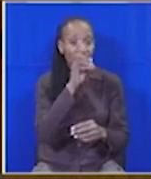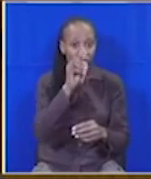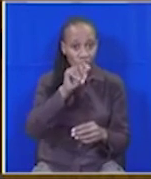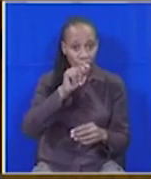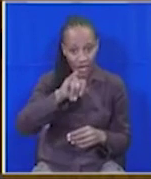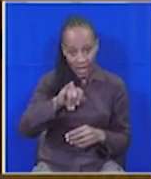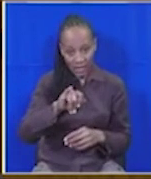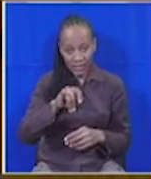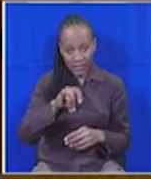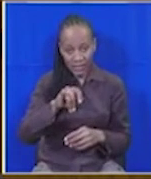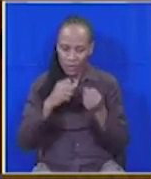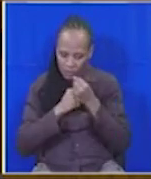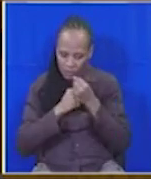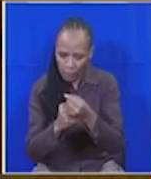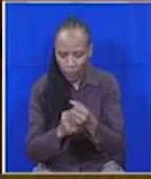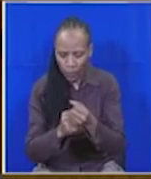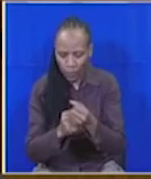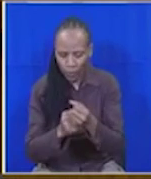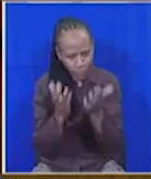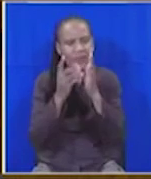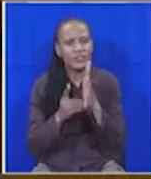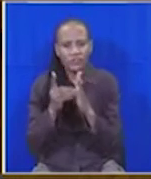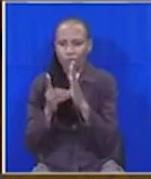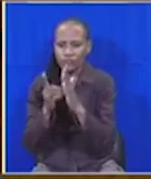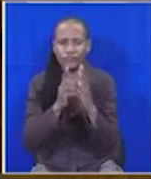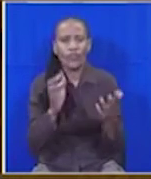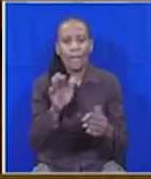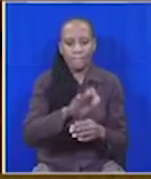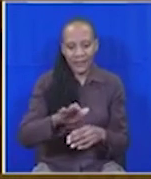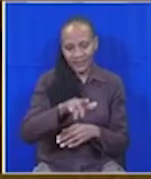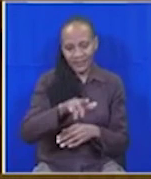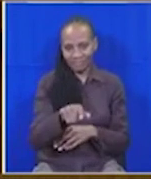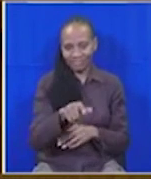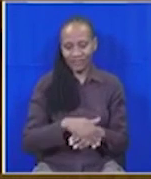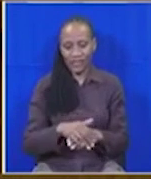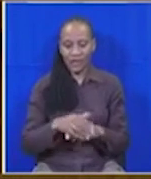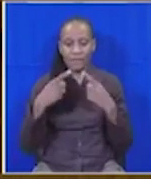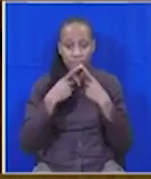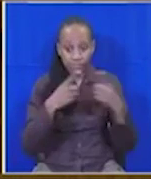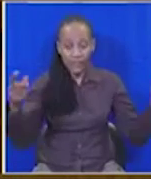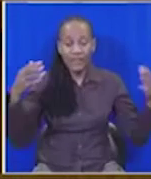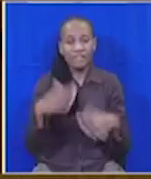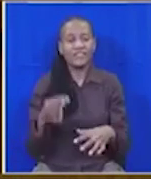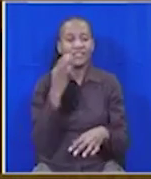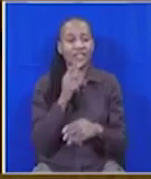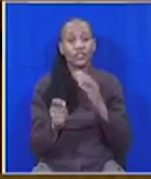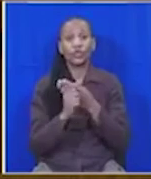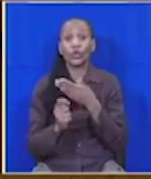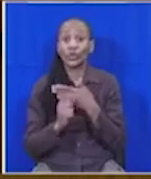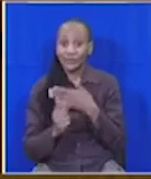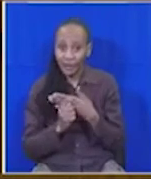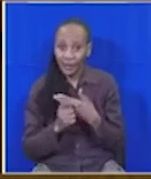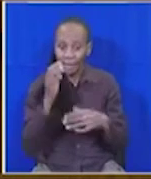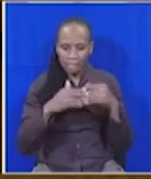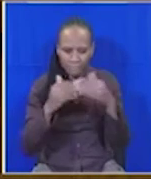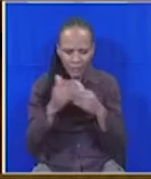its efforts to support and grow the local manufacturing base. Recent announcement of expansions by Toyota build on